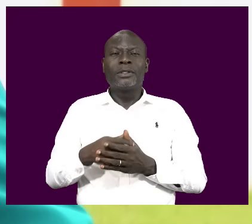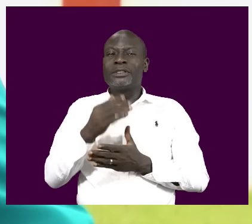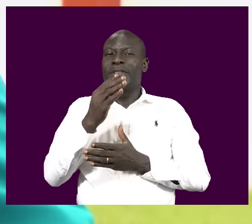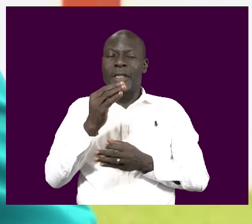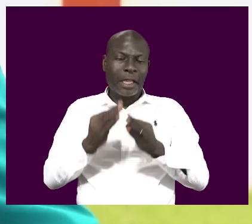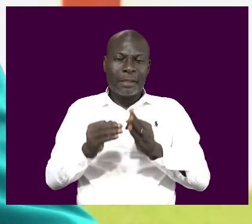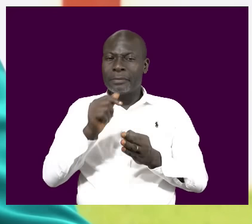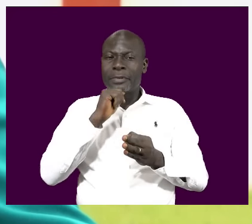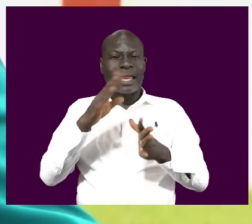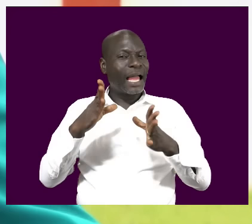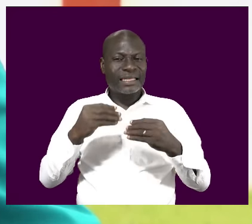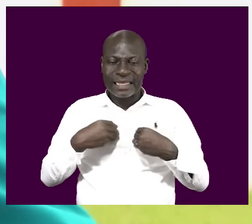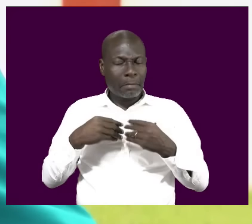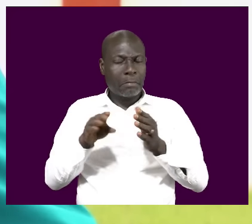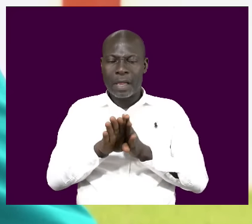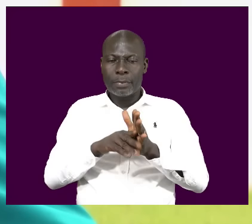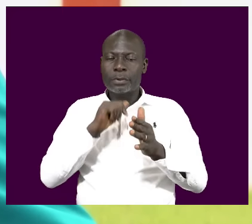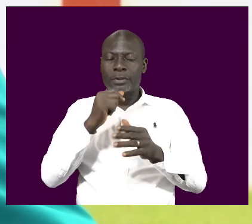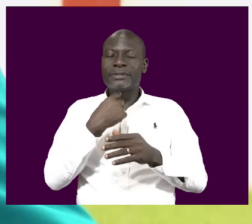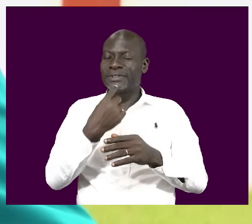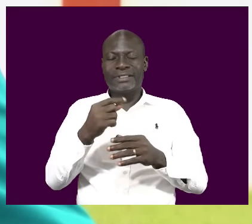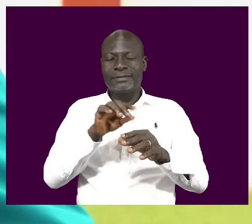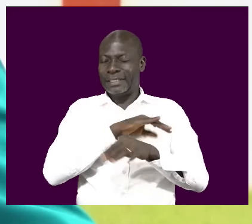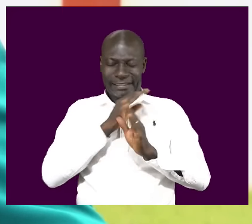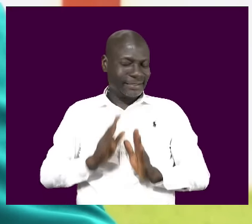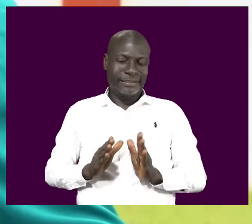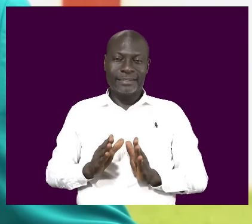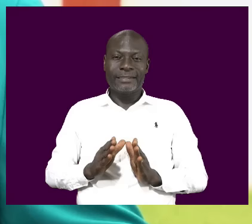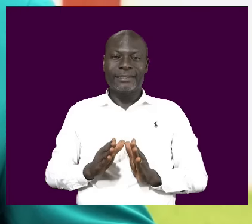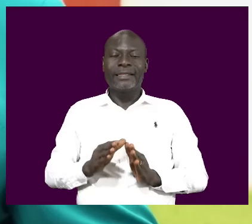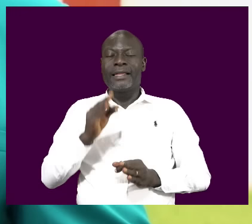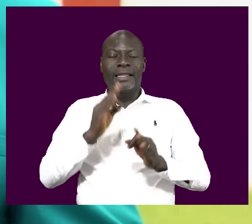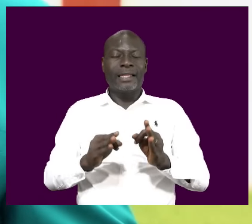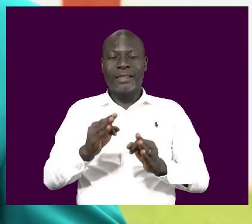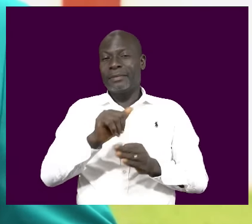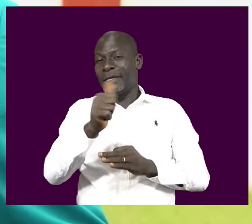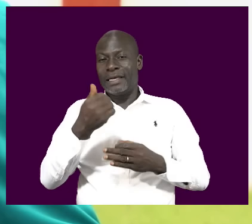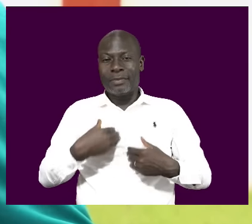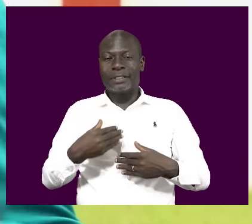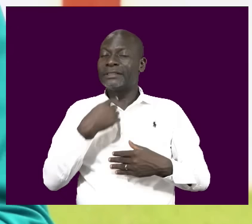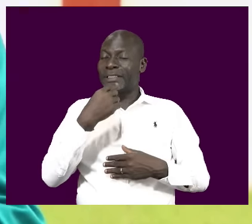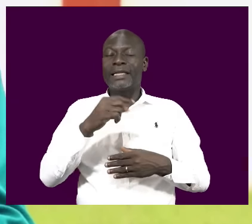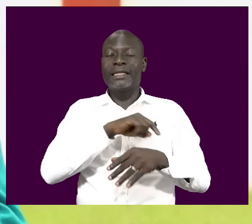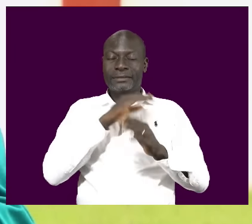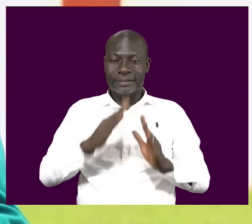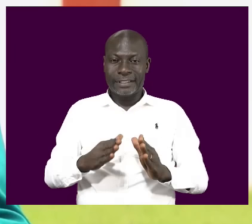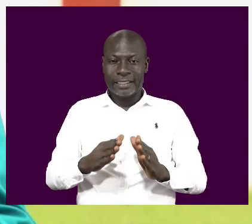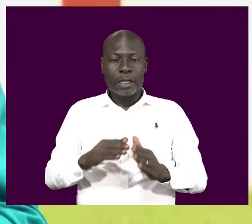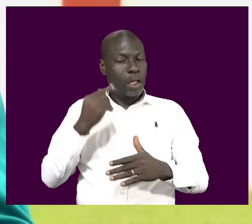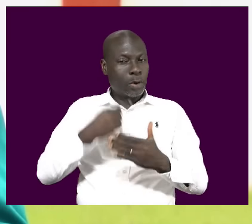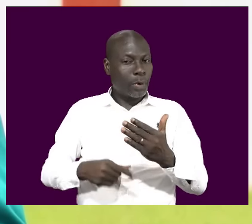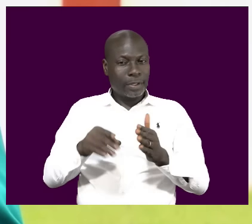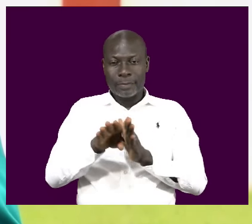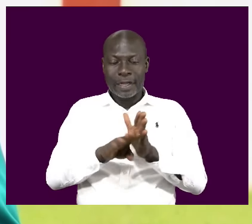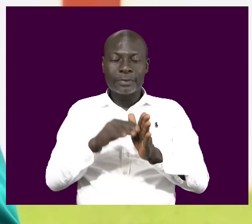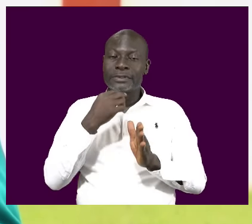a onto mi nka se oyo Christoni na se obi claim se oyo Christoni na de Bible aka ade